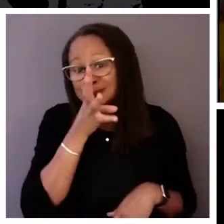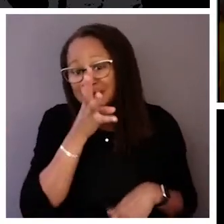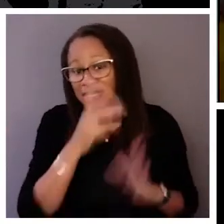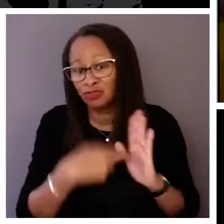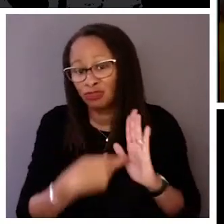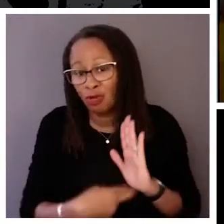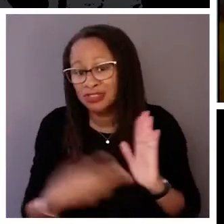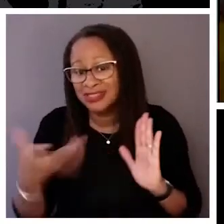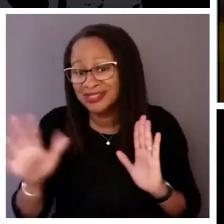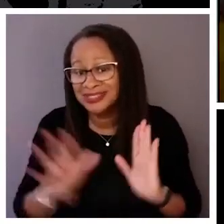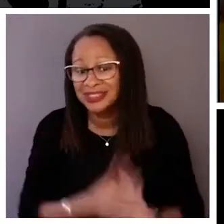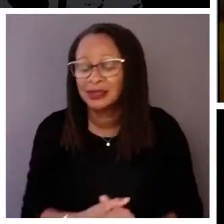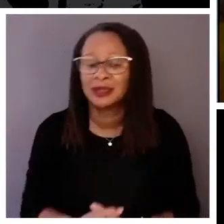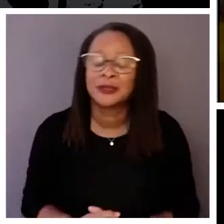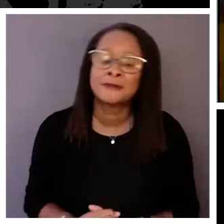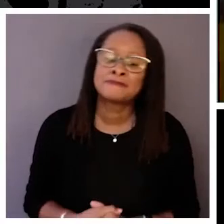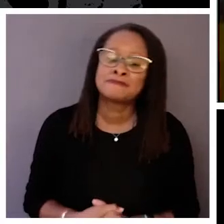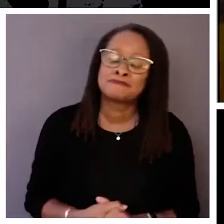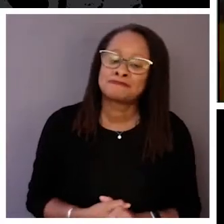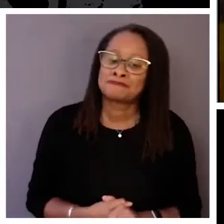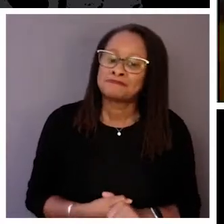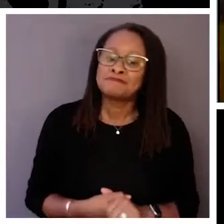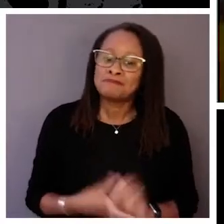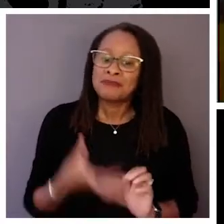speaking roles. And